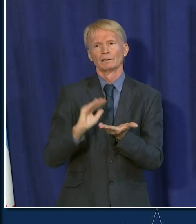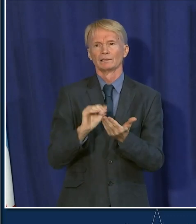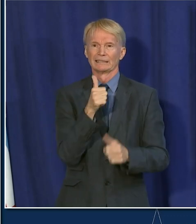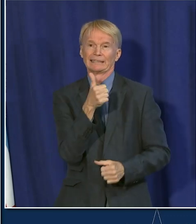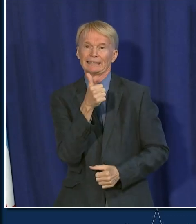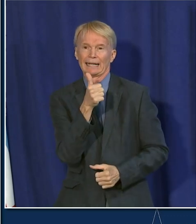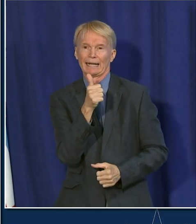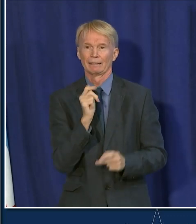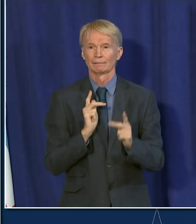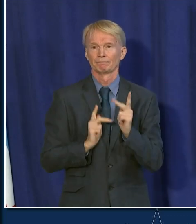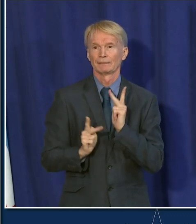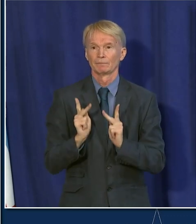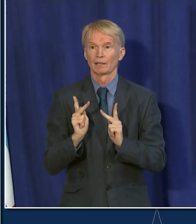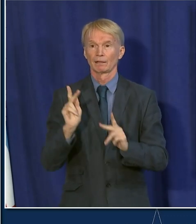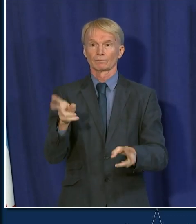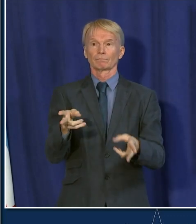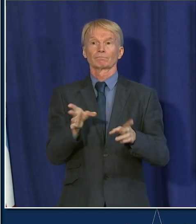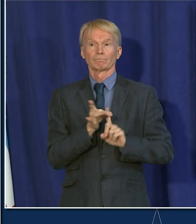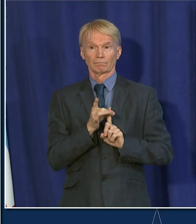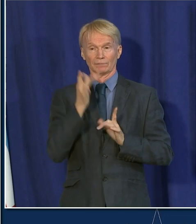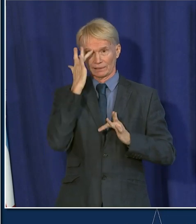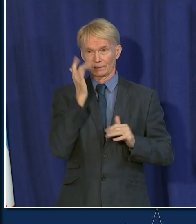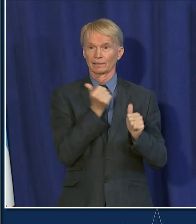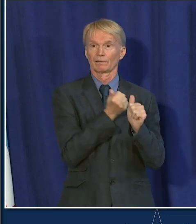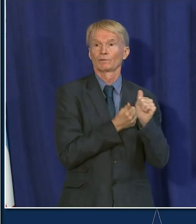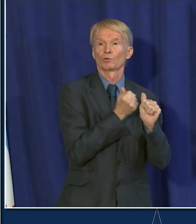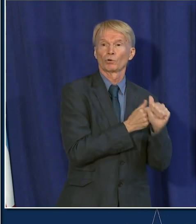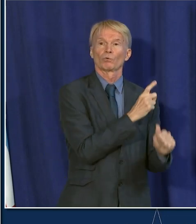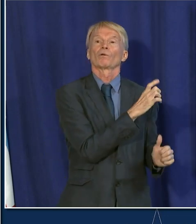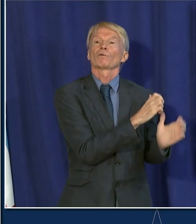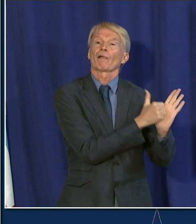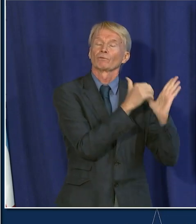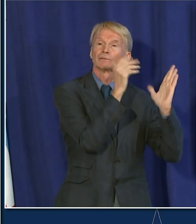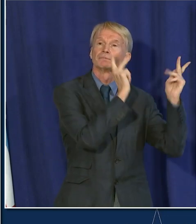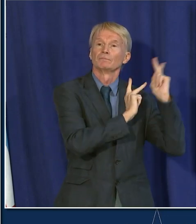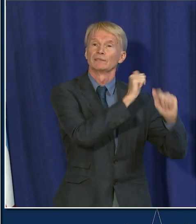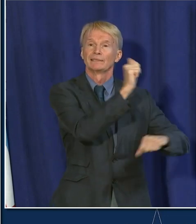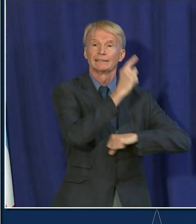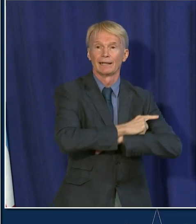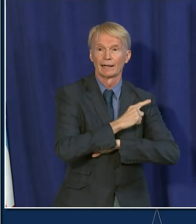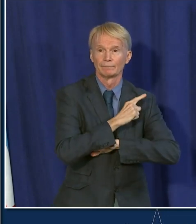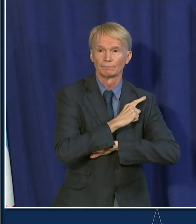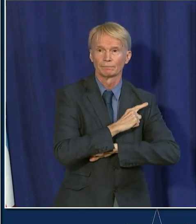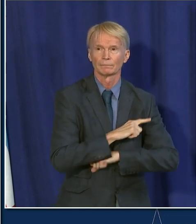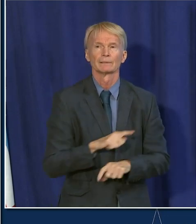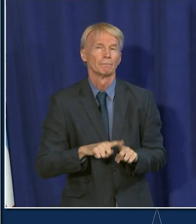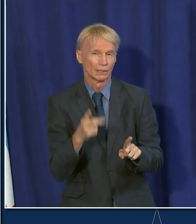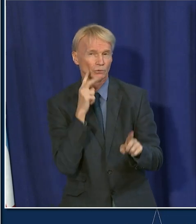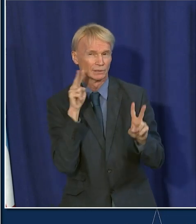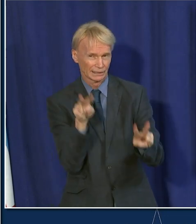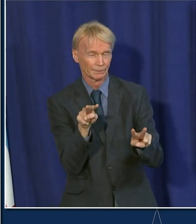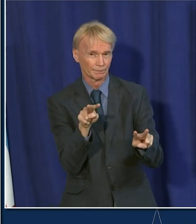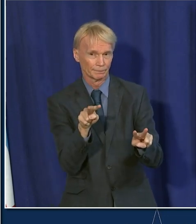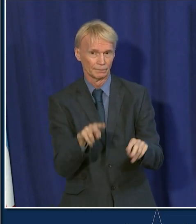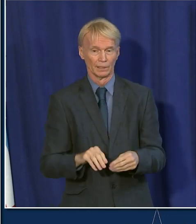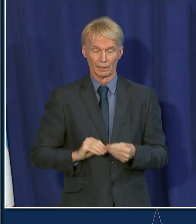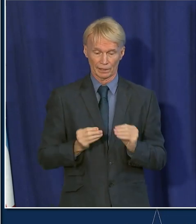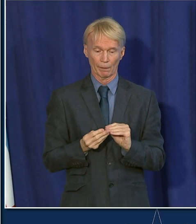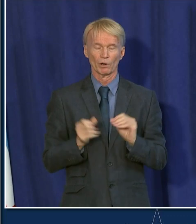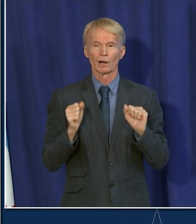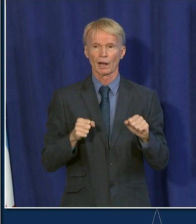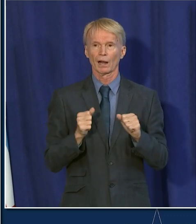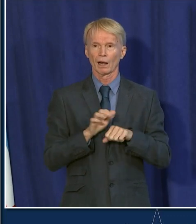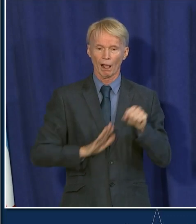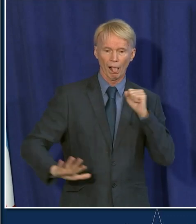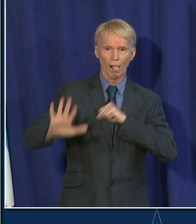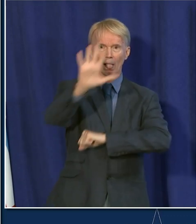per 100,000 per day. As you see those numbers go up, the number of cases grows significantly. And there